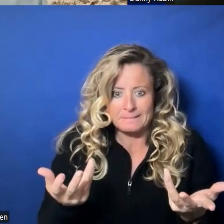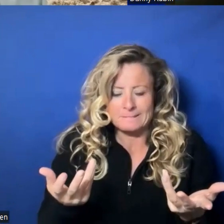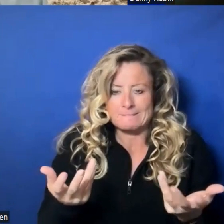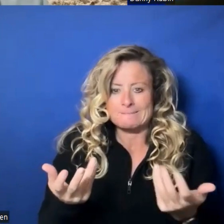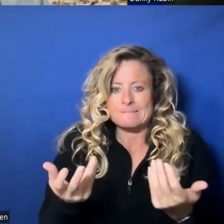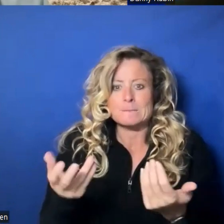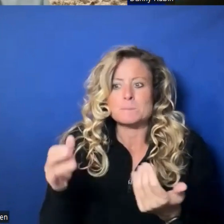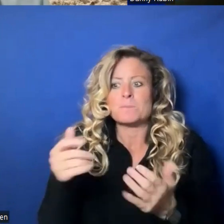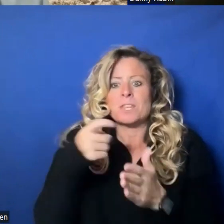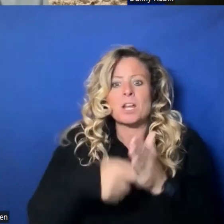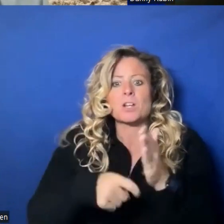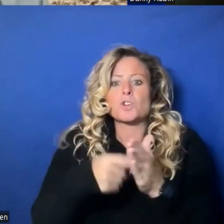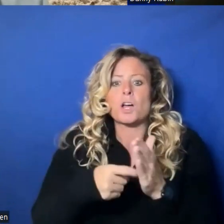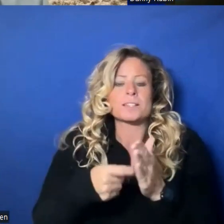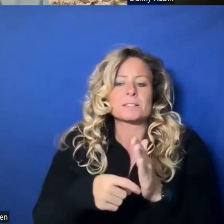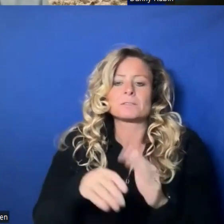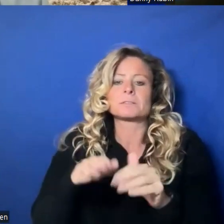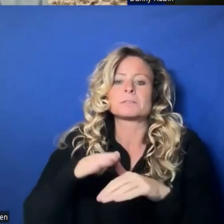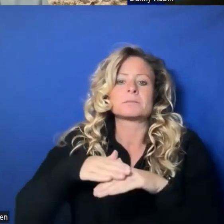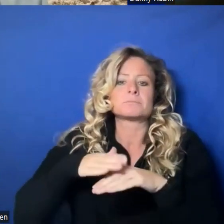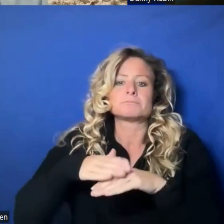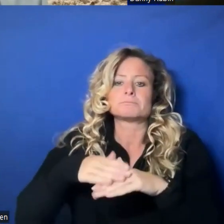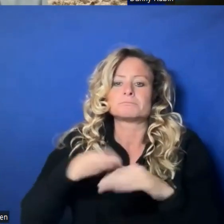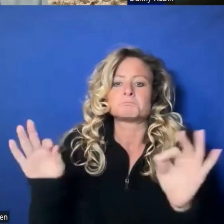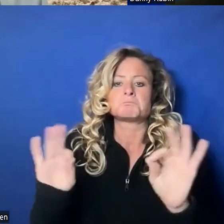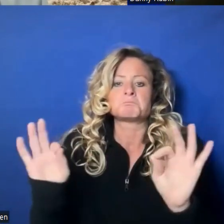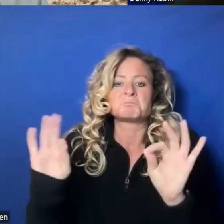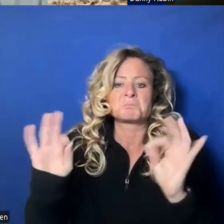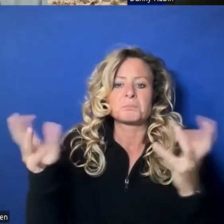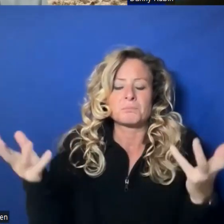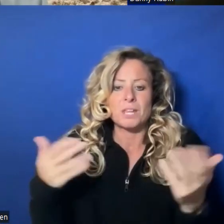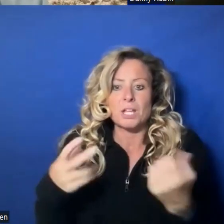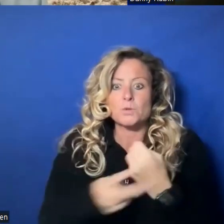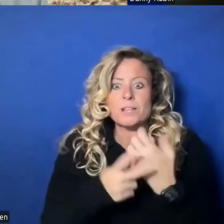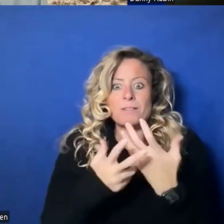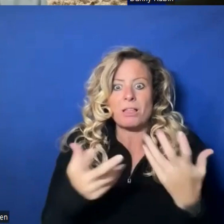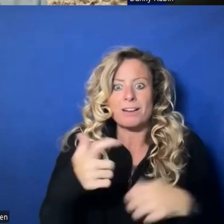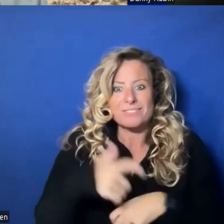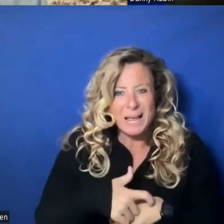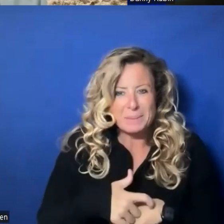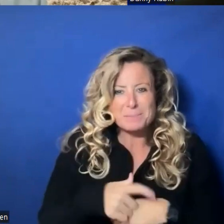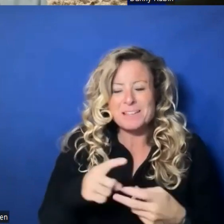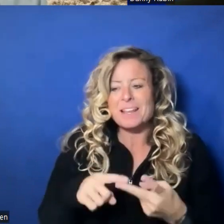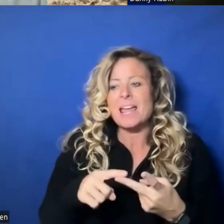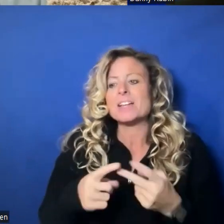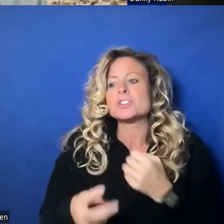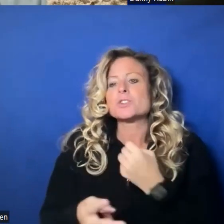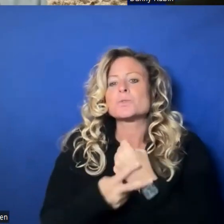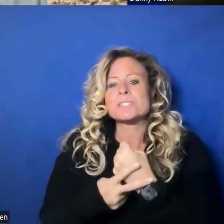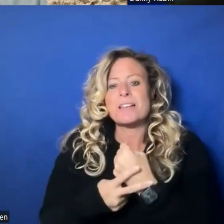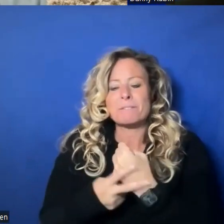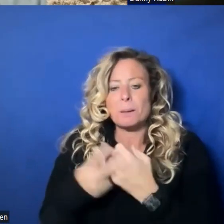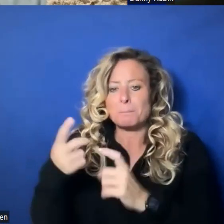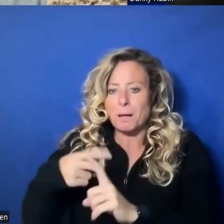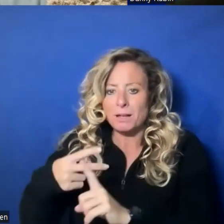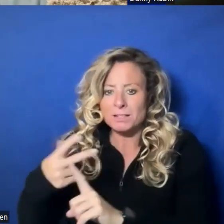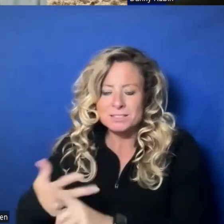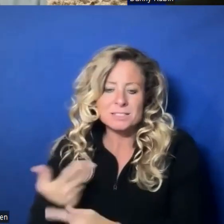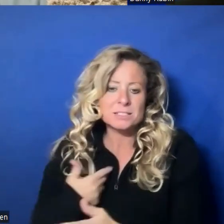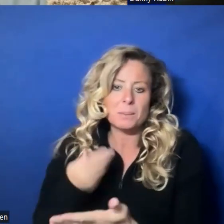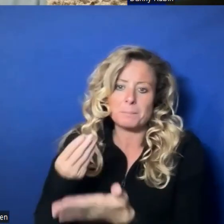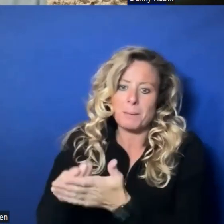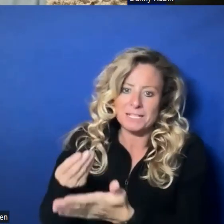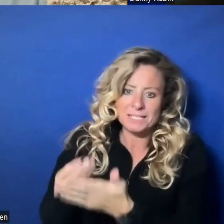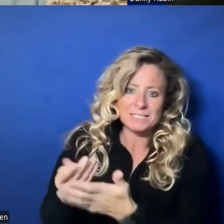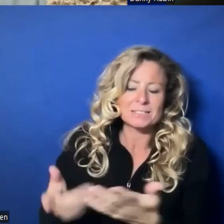nothing. So you save a lot of time, and you save months of work, and you